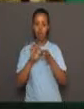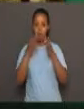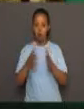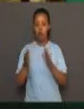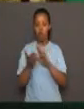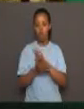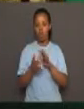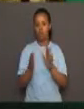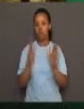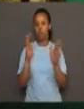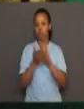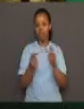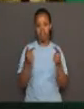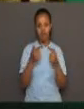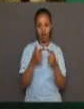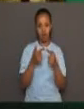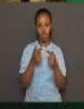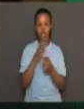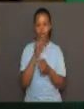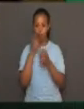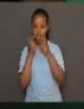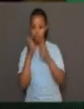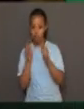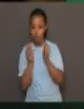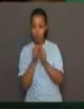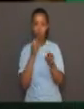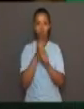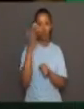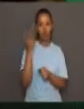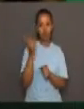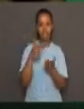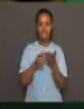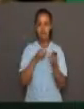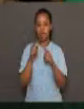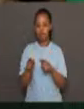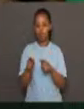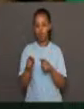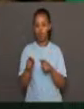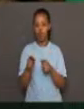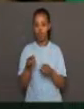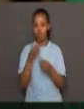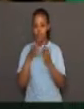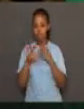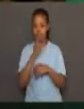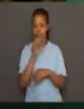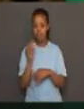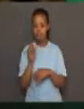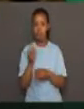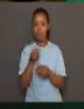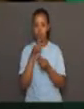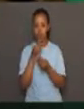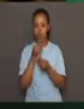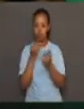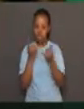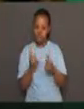way. They co-inhabit and work together to search for and share